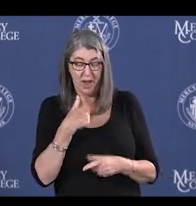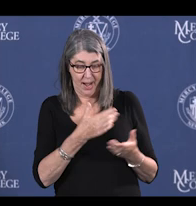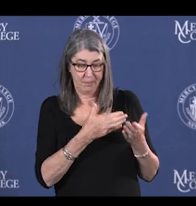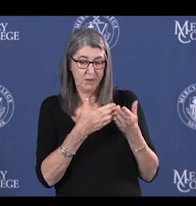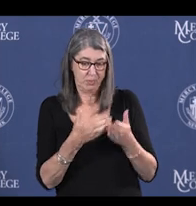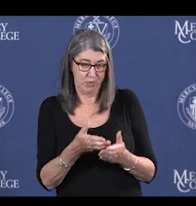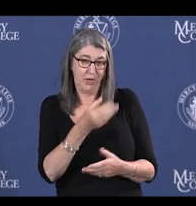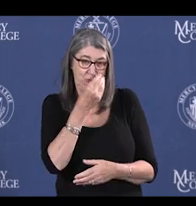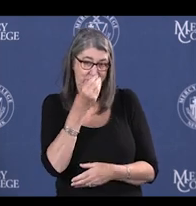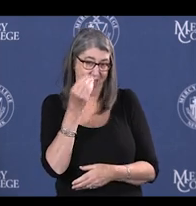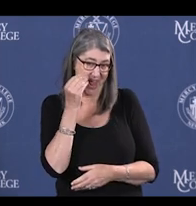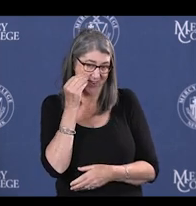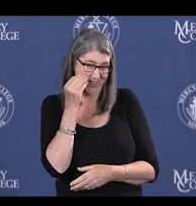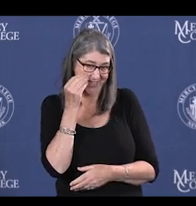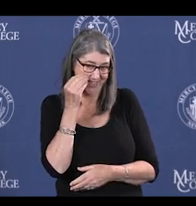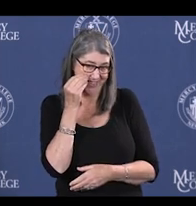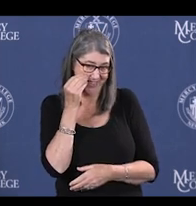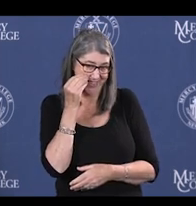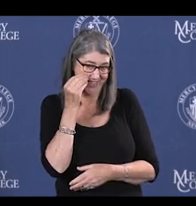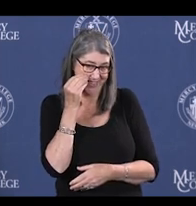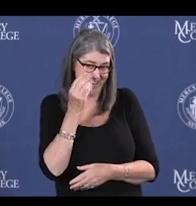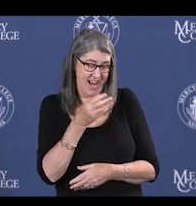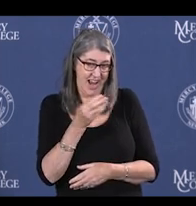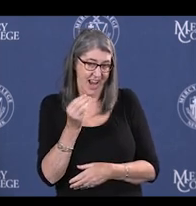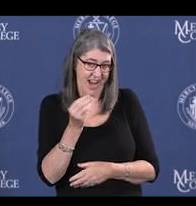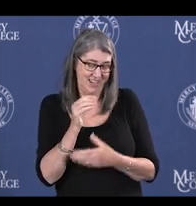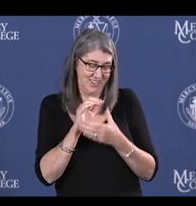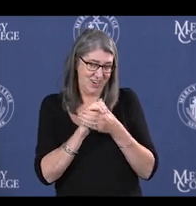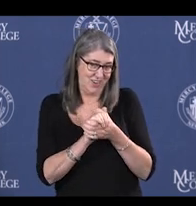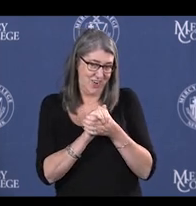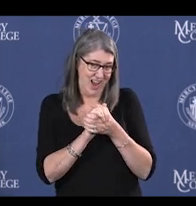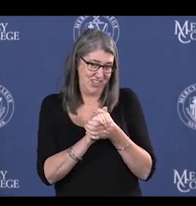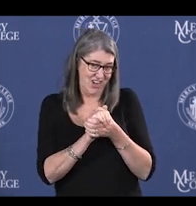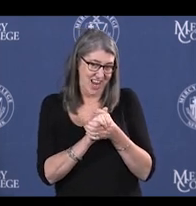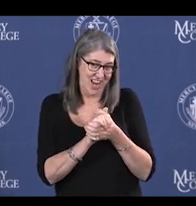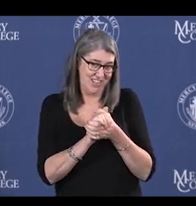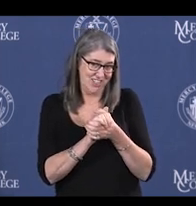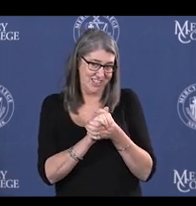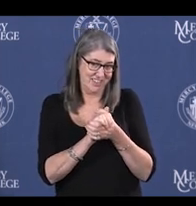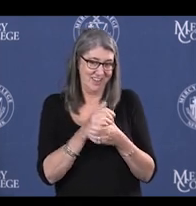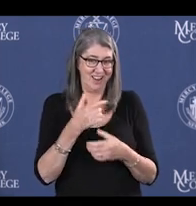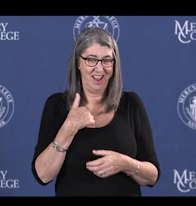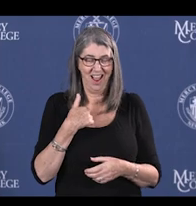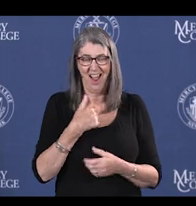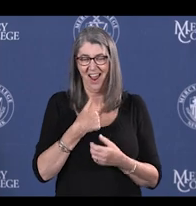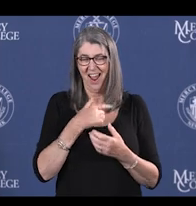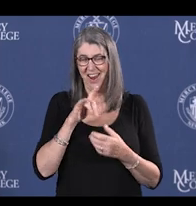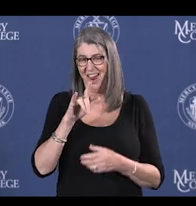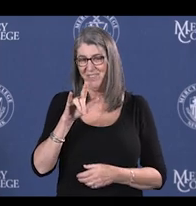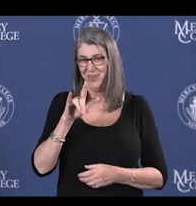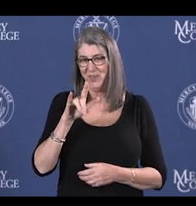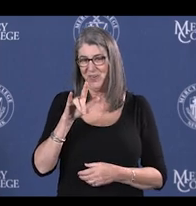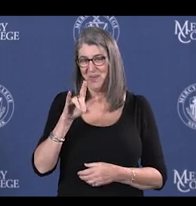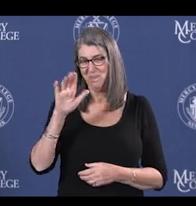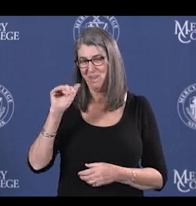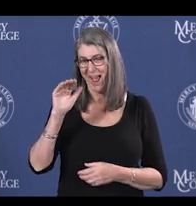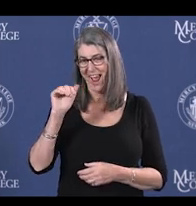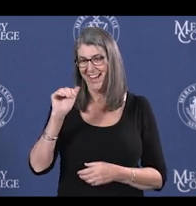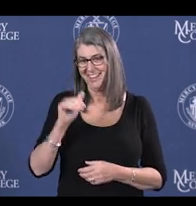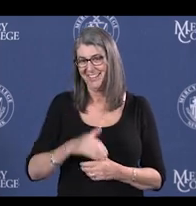bring you flowers. And congratulations. I love you.